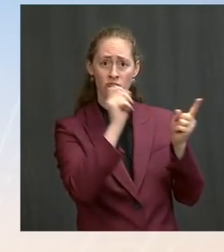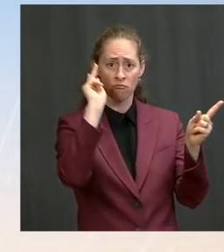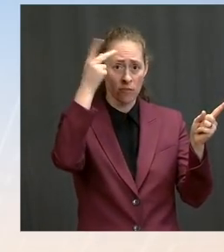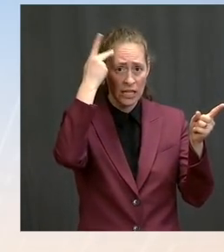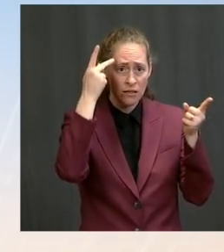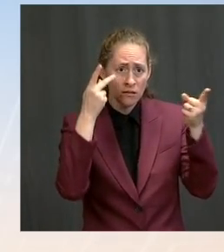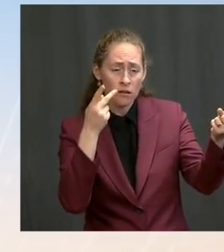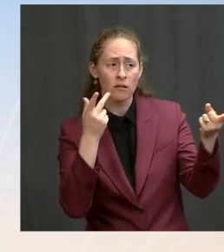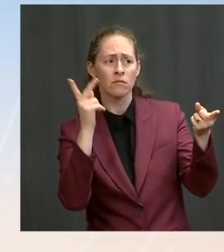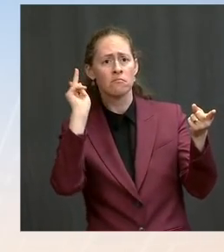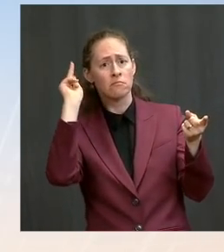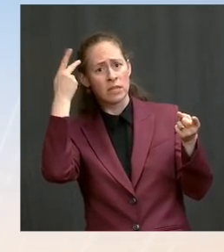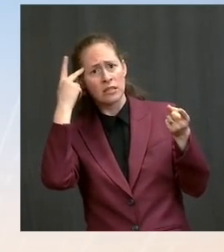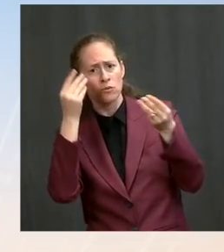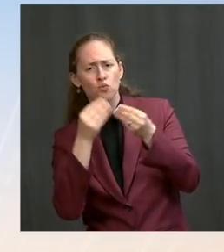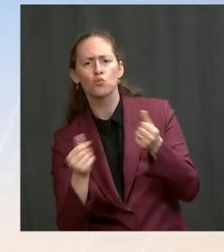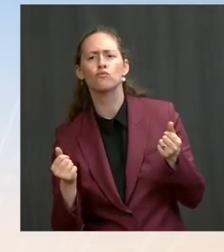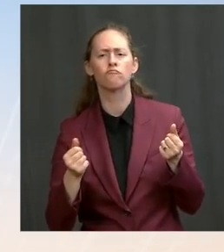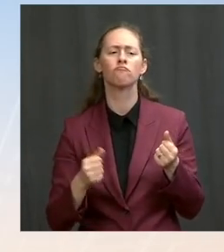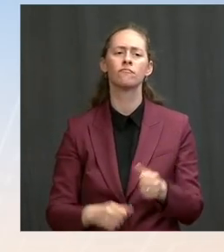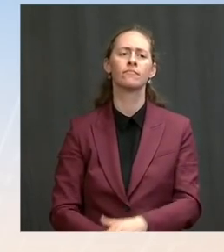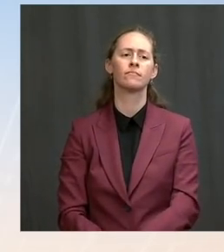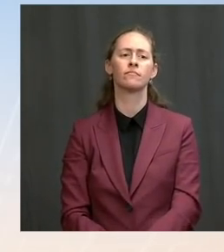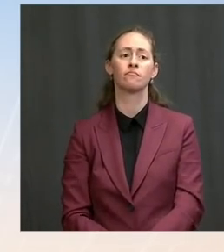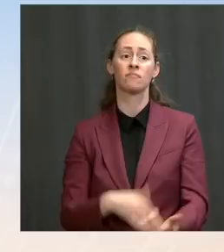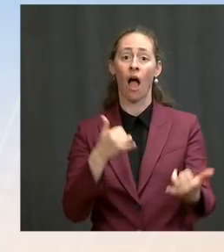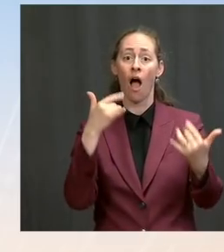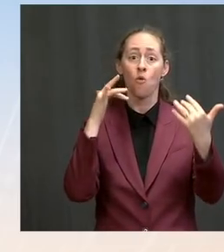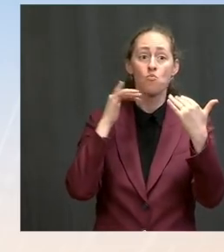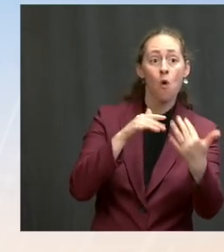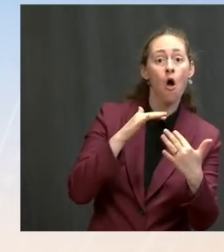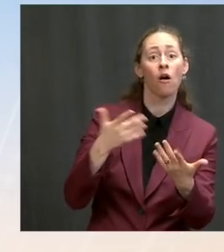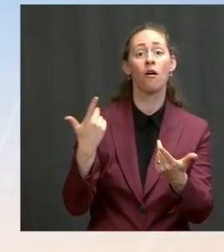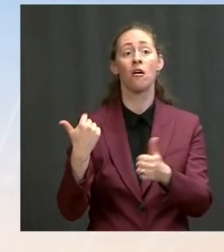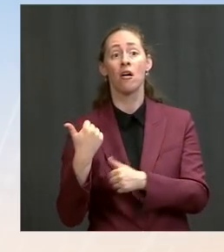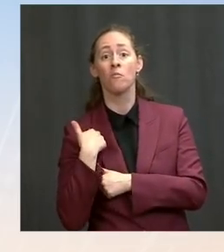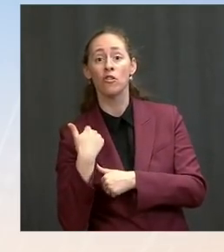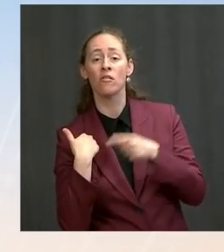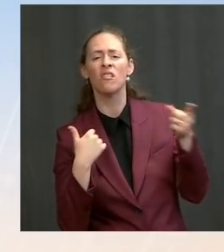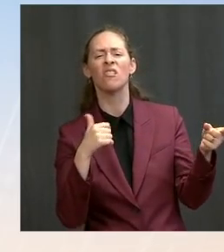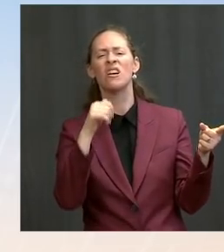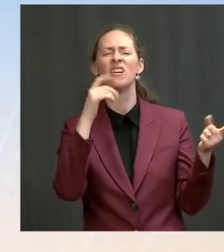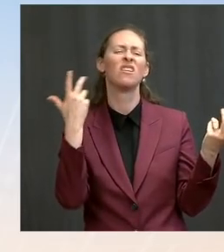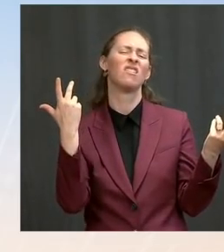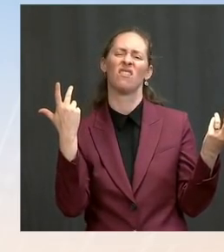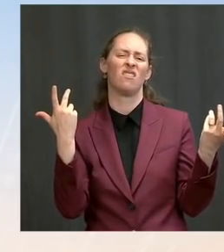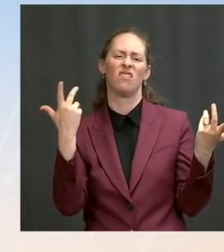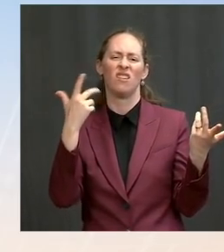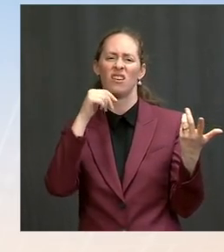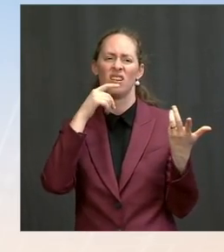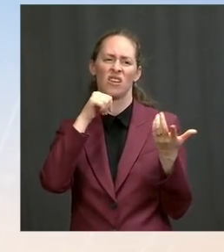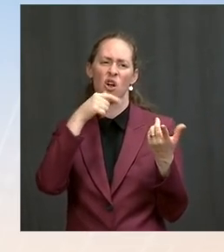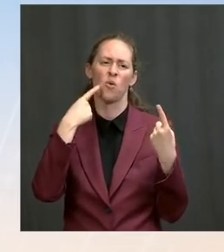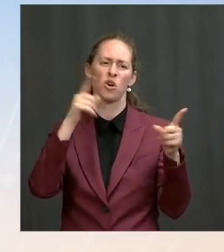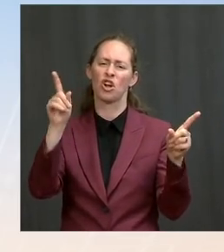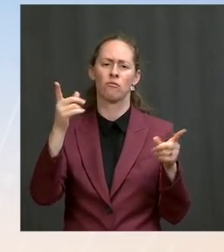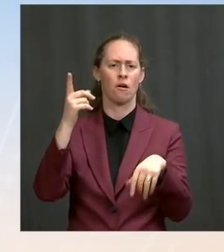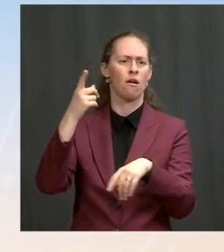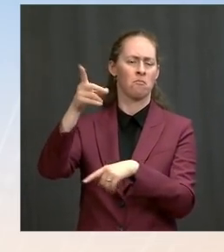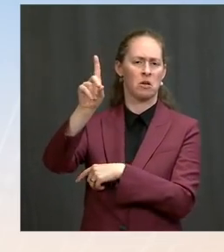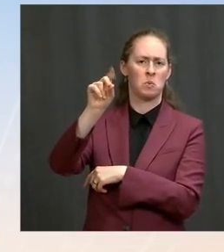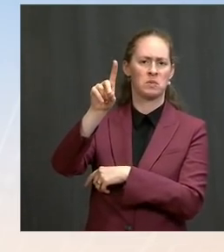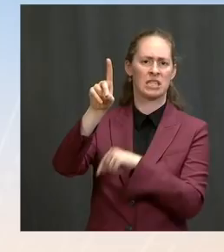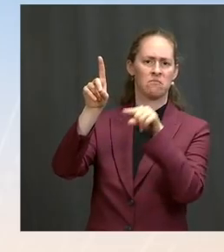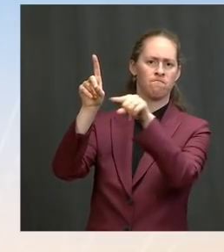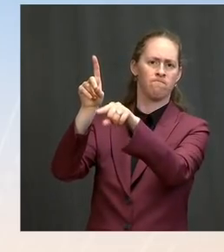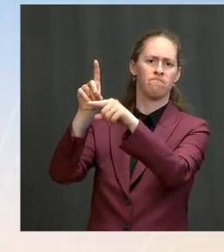something that our diplomats are continuing to do. And, of course, our Department of Defense is continuing to work on the timeline of bringing